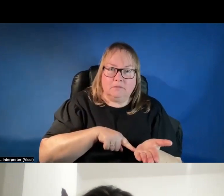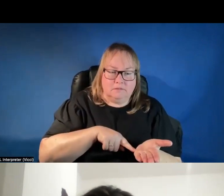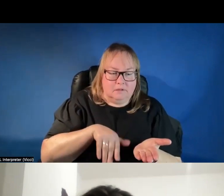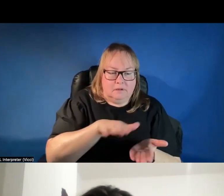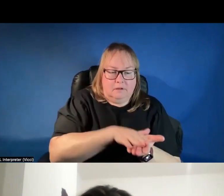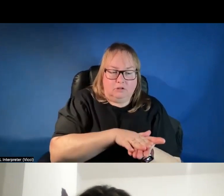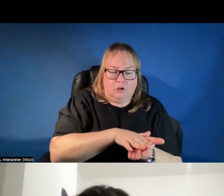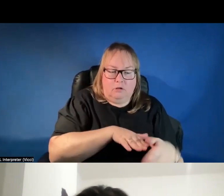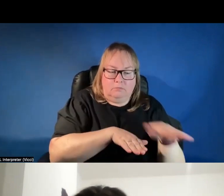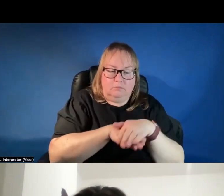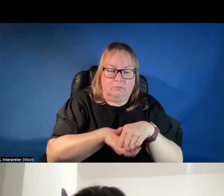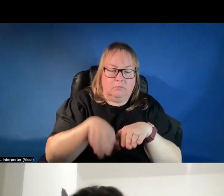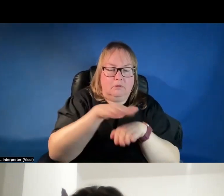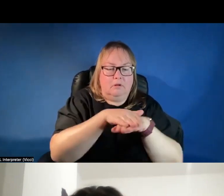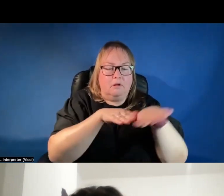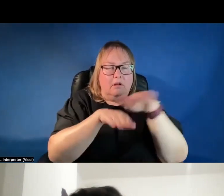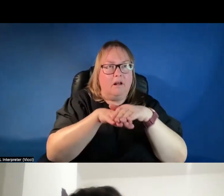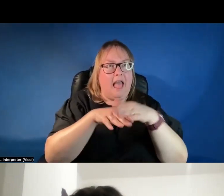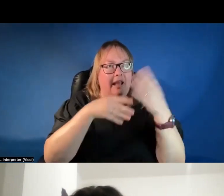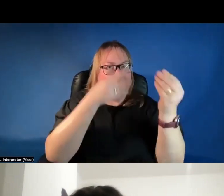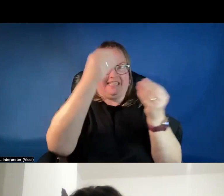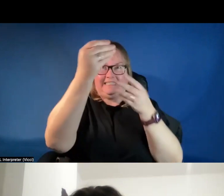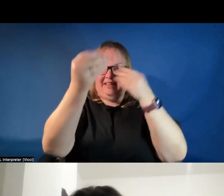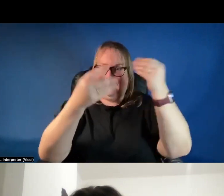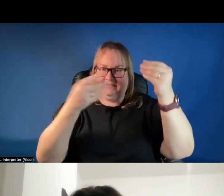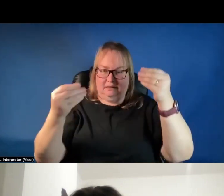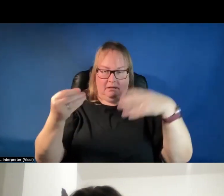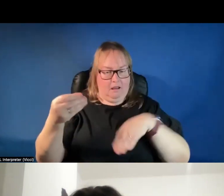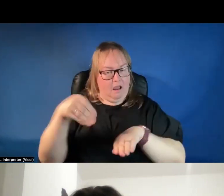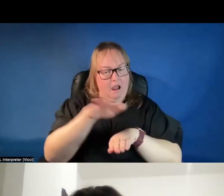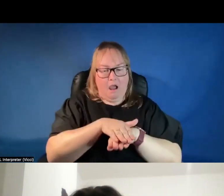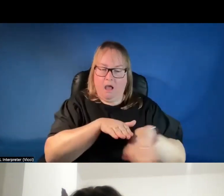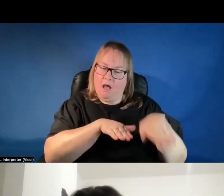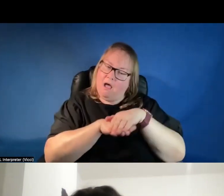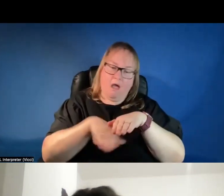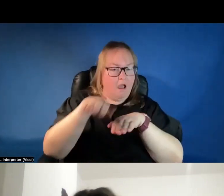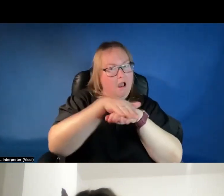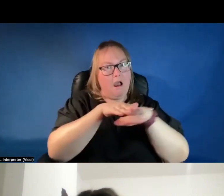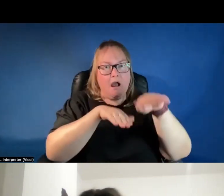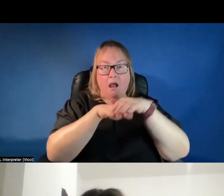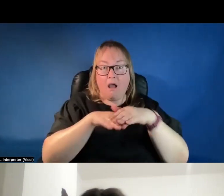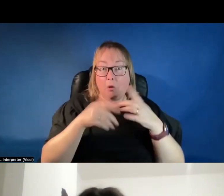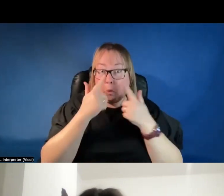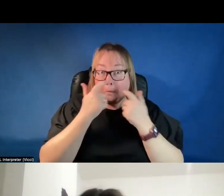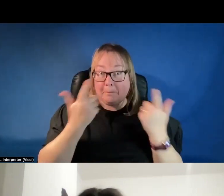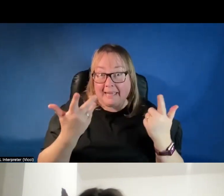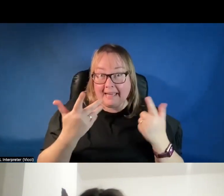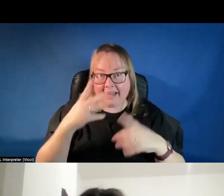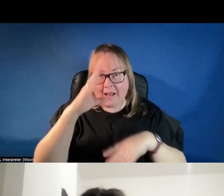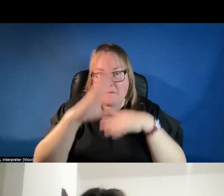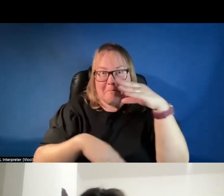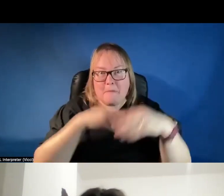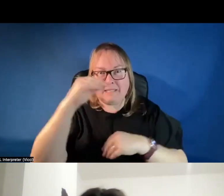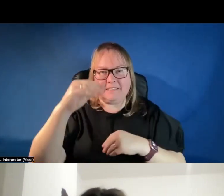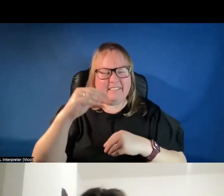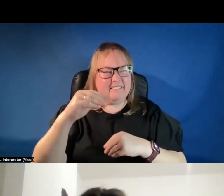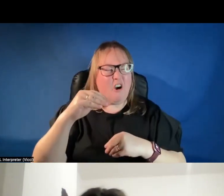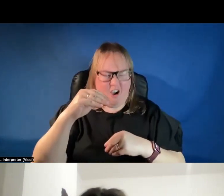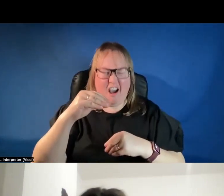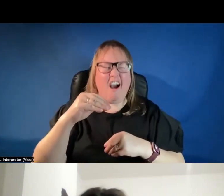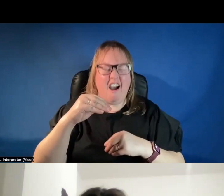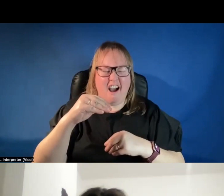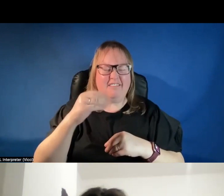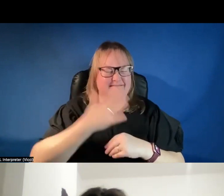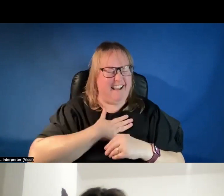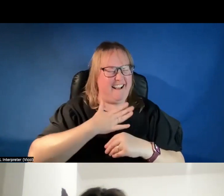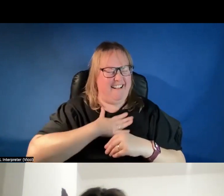So that I just wanted to share because I thought if we're going with metaphors, I really liked the stack of pancakes, and every time